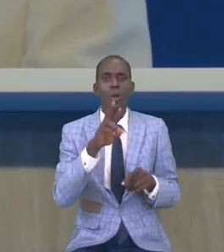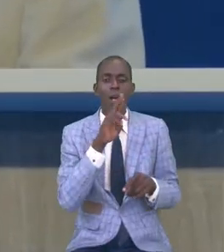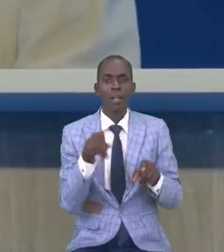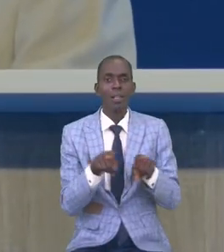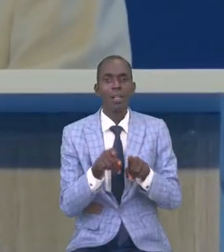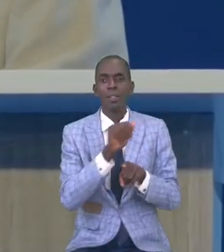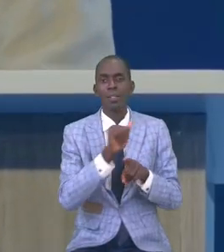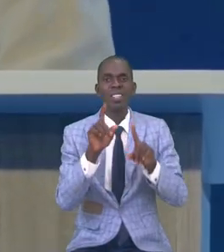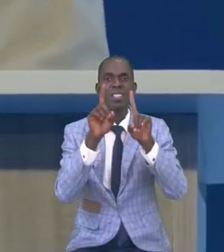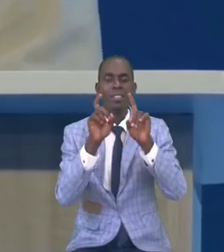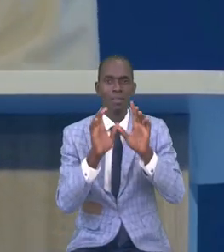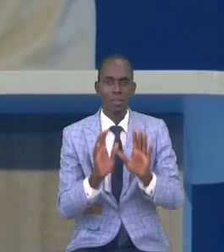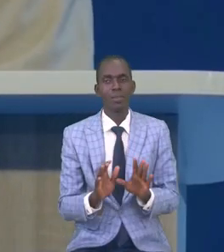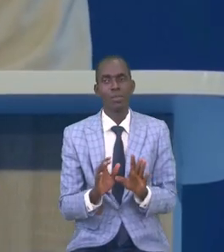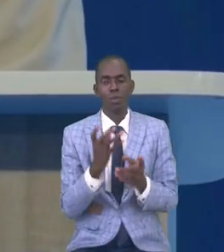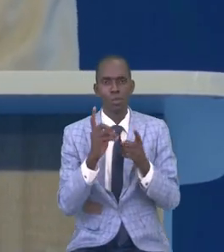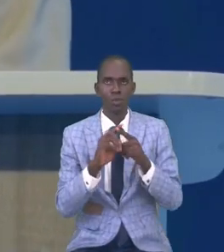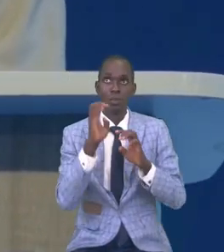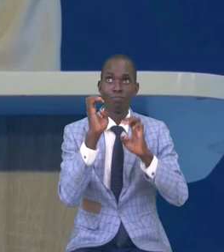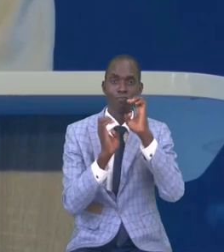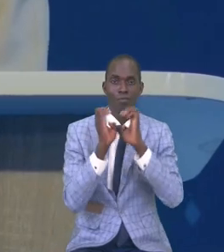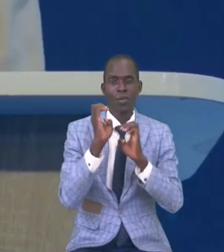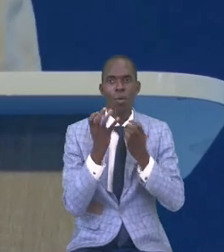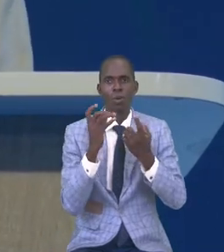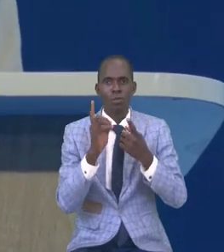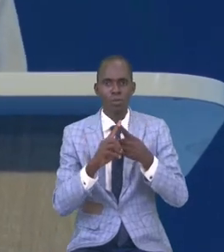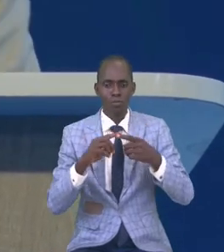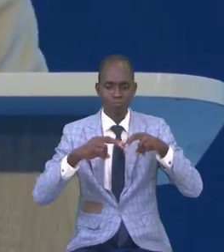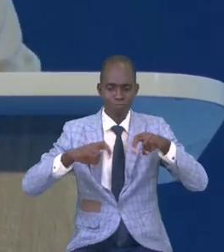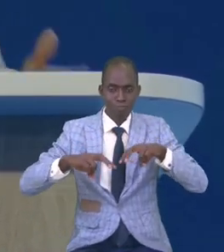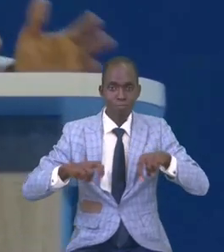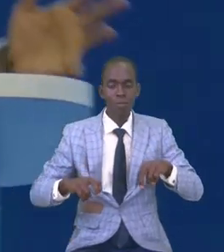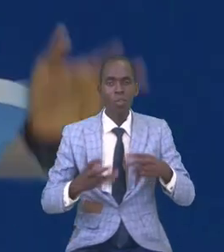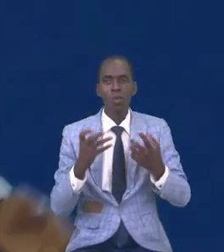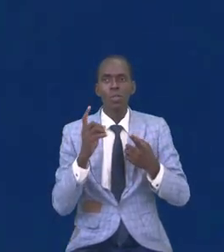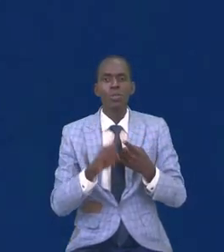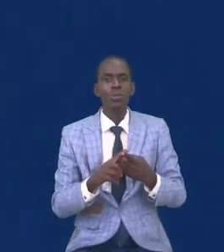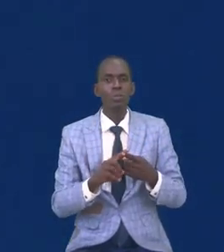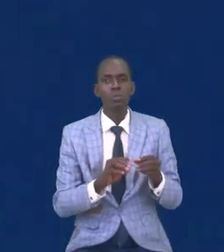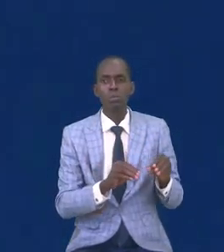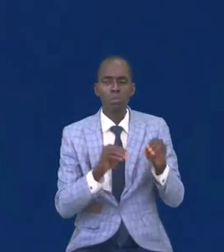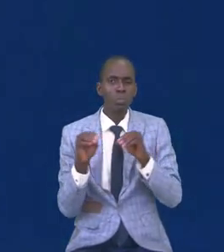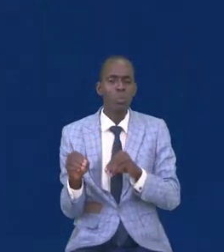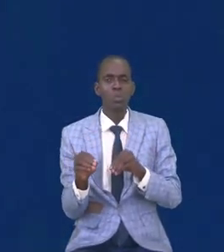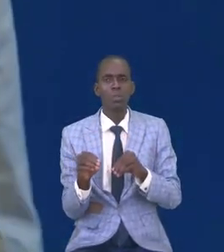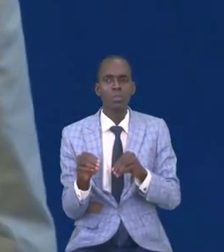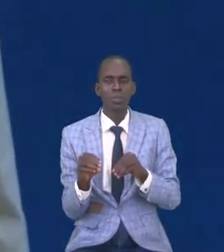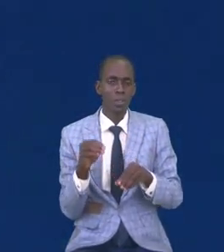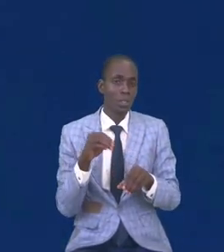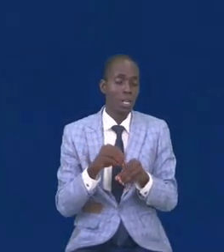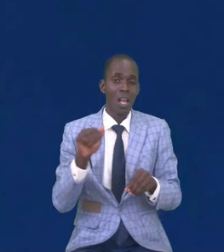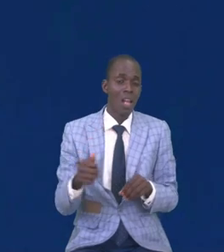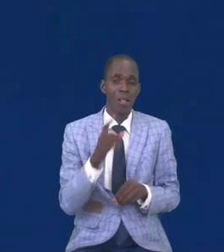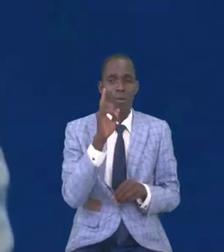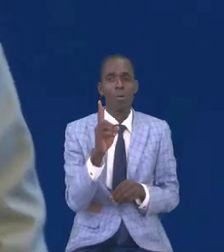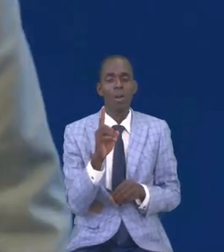examiner. You want to evaluate. You want to analyze. You want to put him right. Anyone,